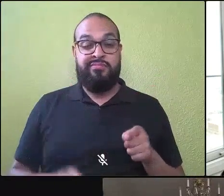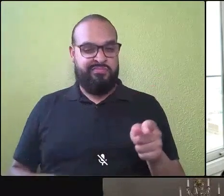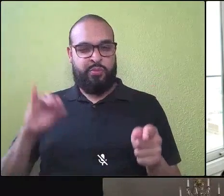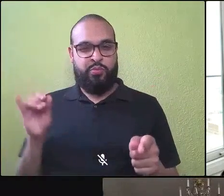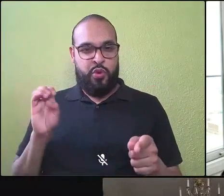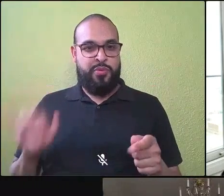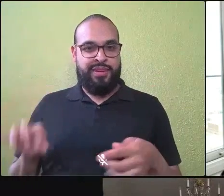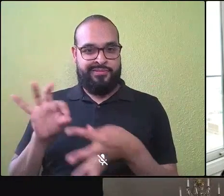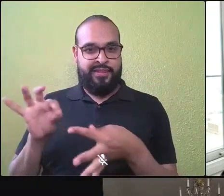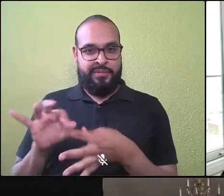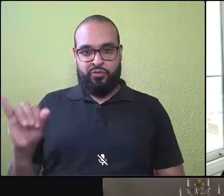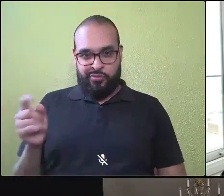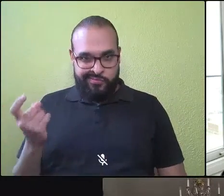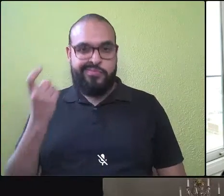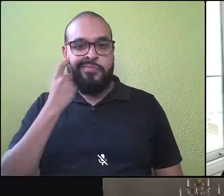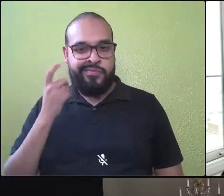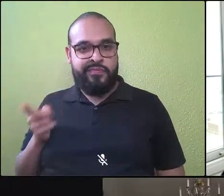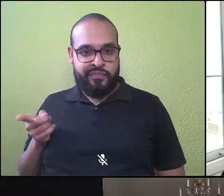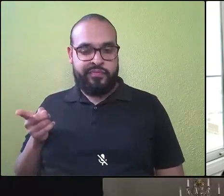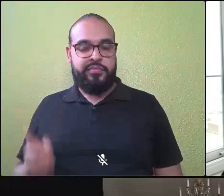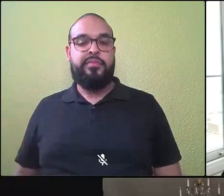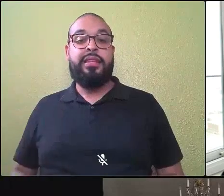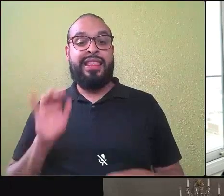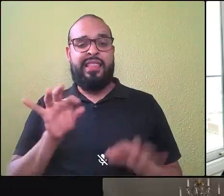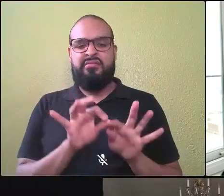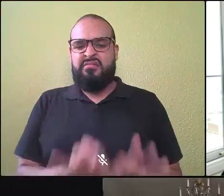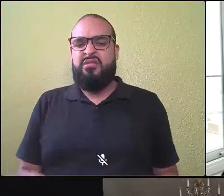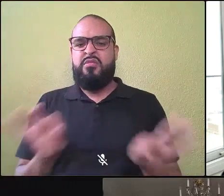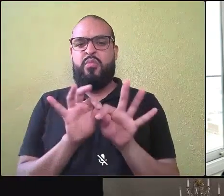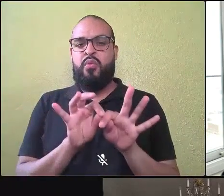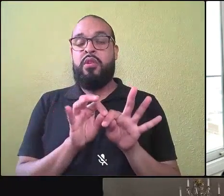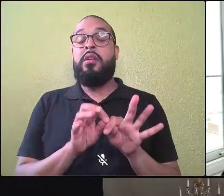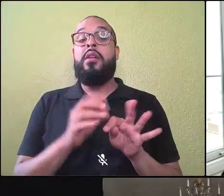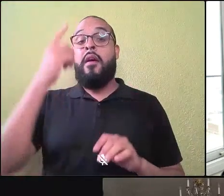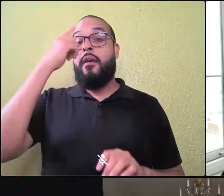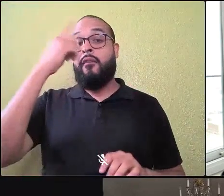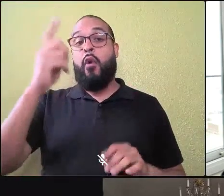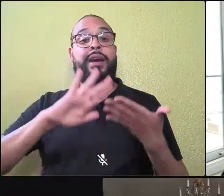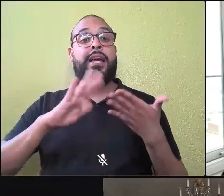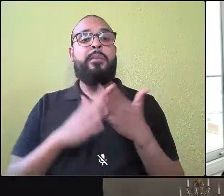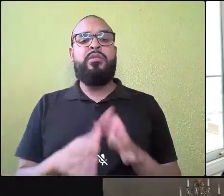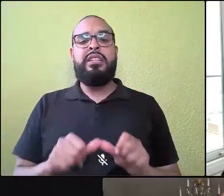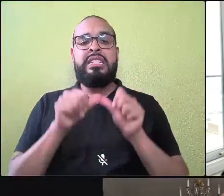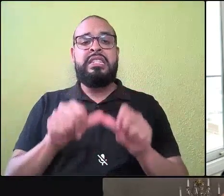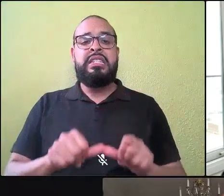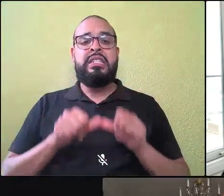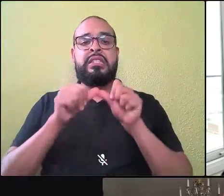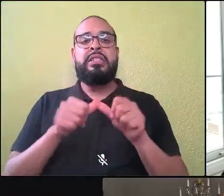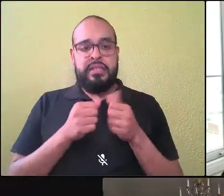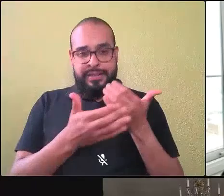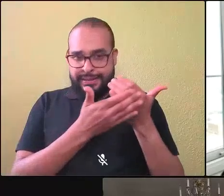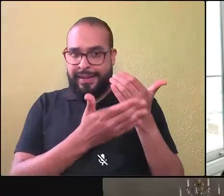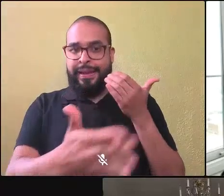really important part of, I think, the longevity of community, and ultimately really thinking about the ways in which you scale community. You can't